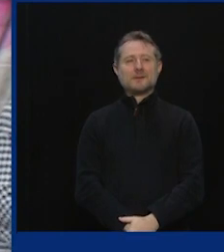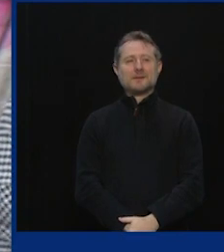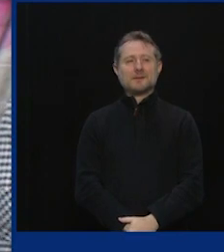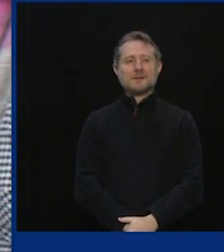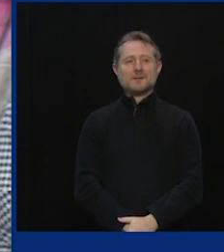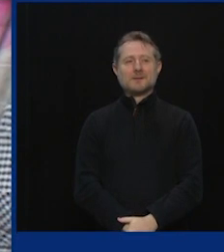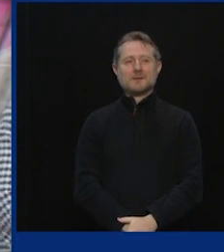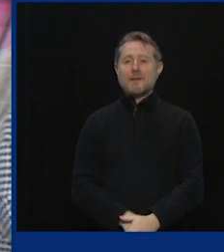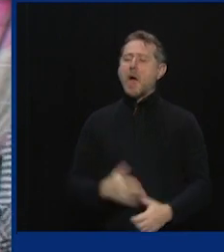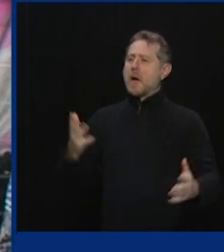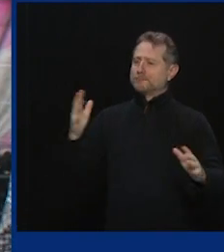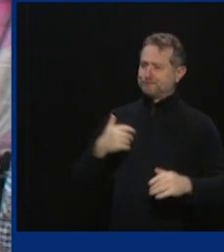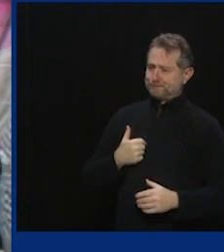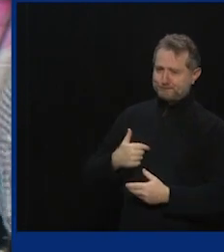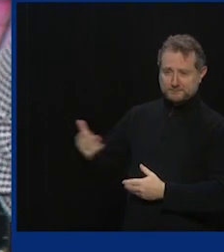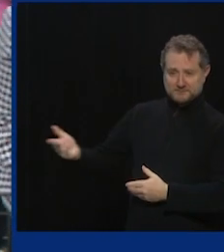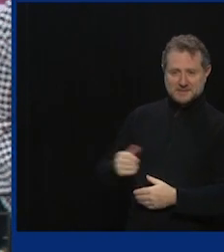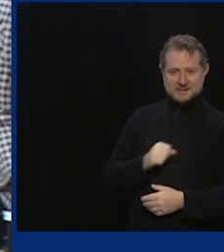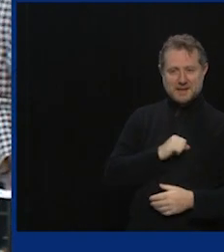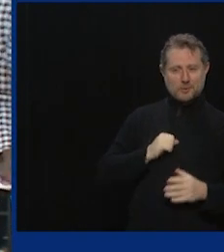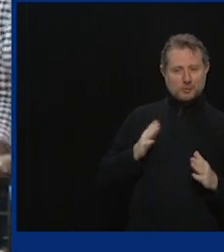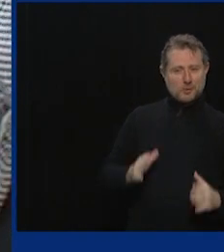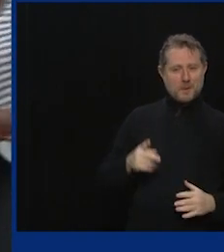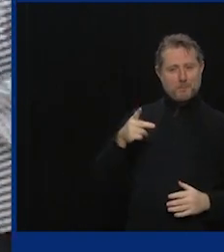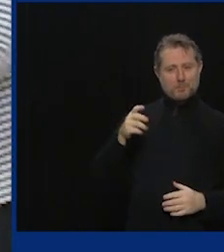Senator Prasad, are you?